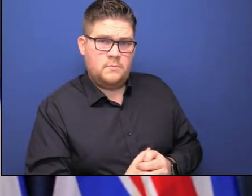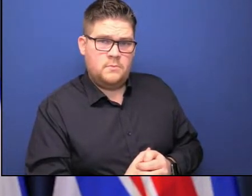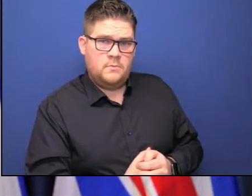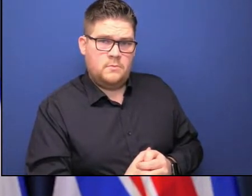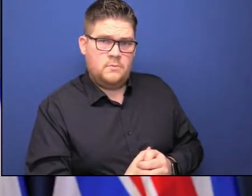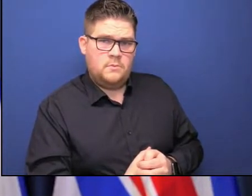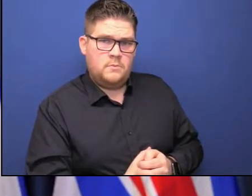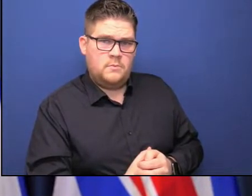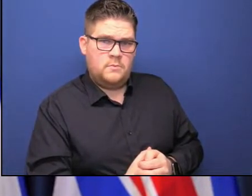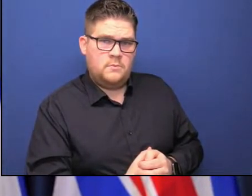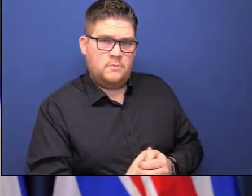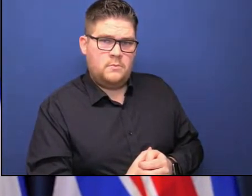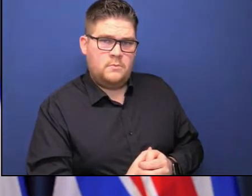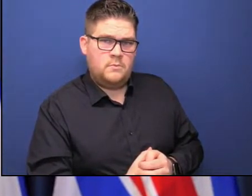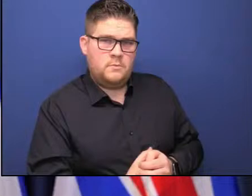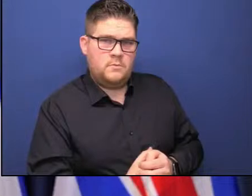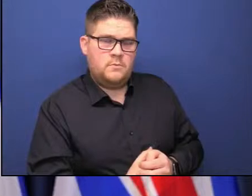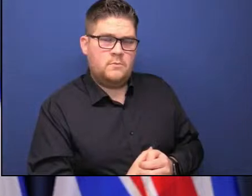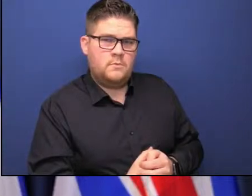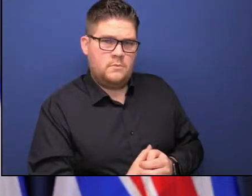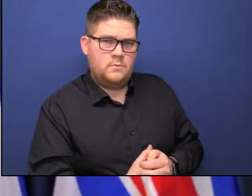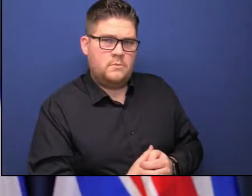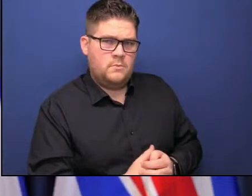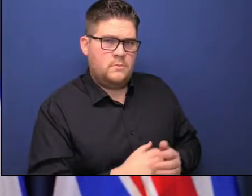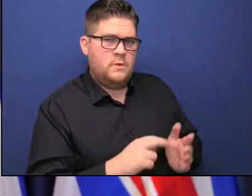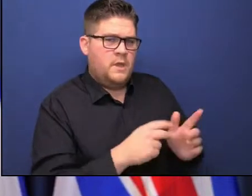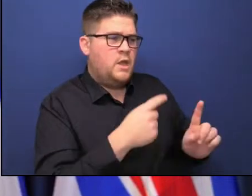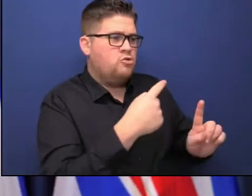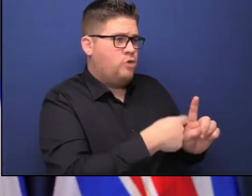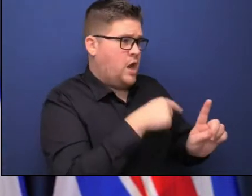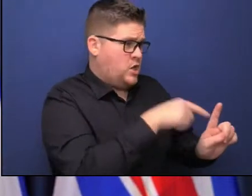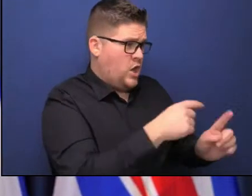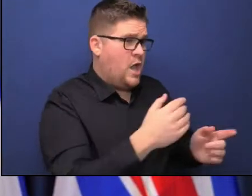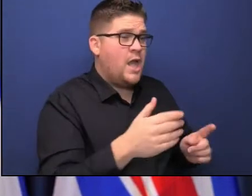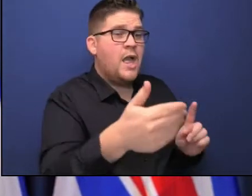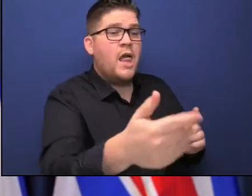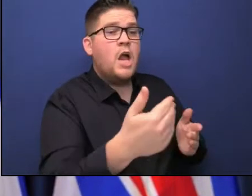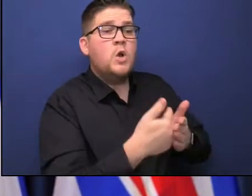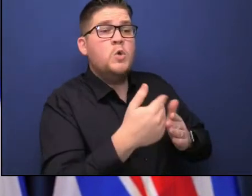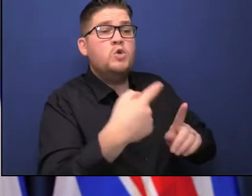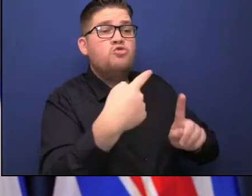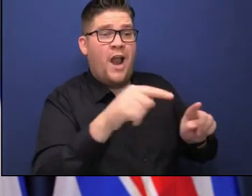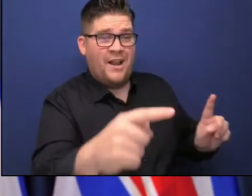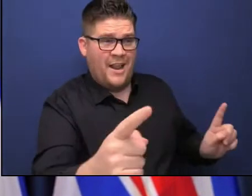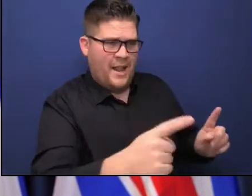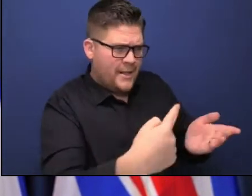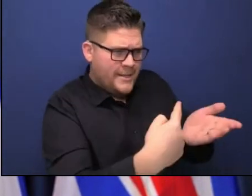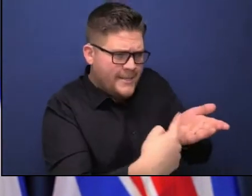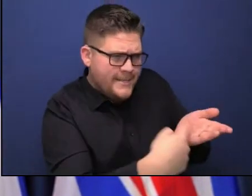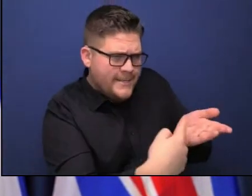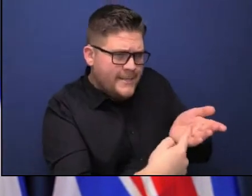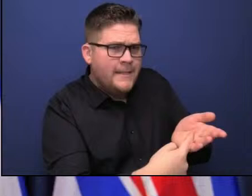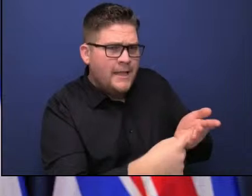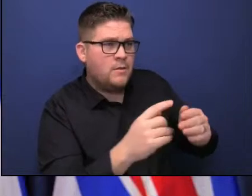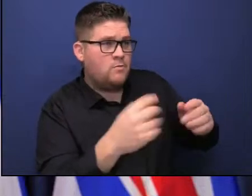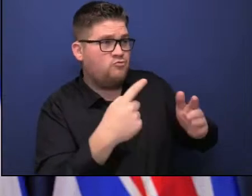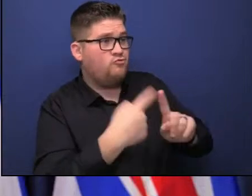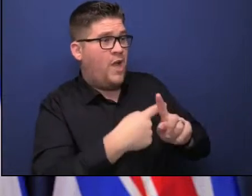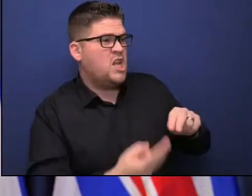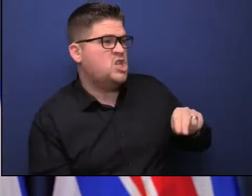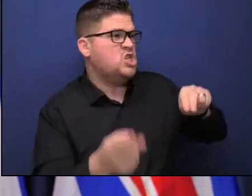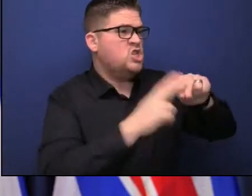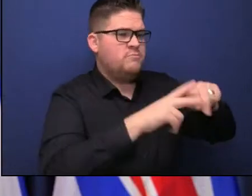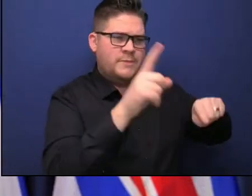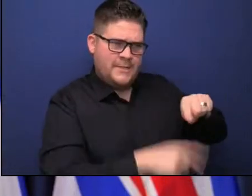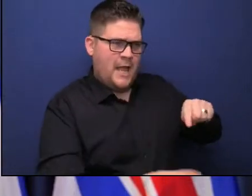recommend. I'm wondering if that is maybe something that is being considered at this point in time. Okay, so two questions in one. I